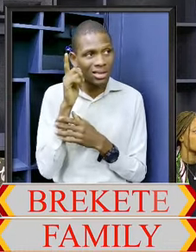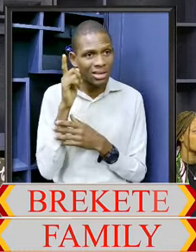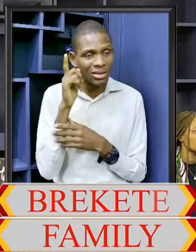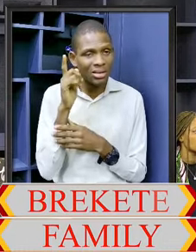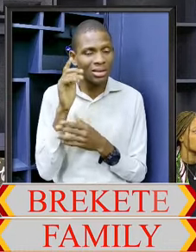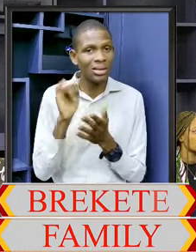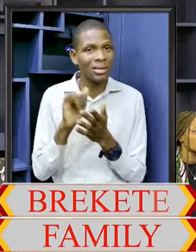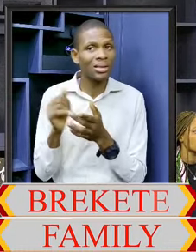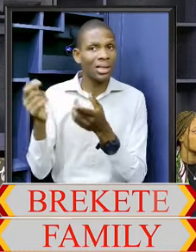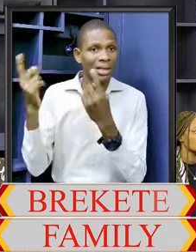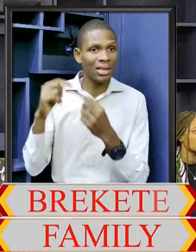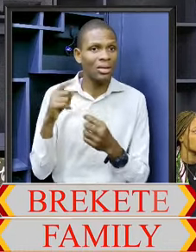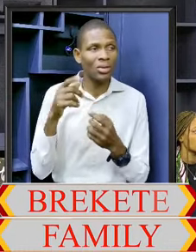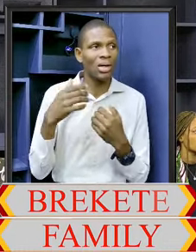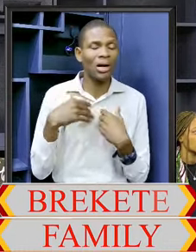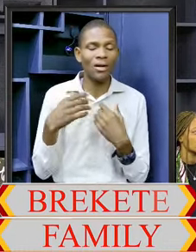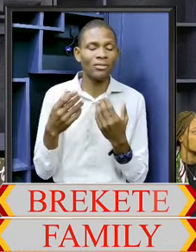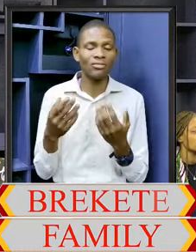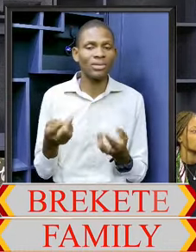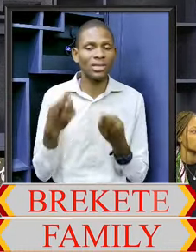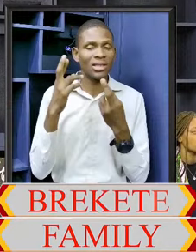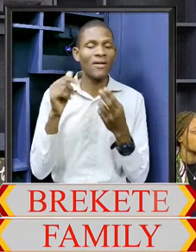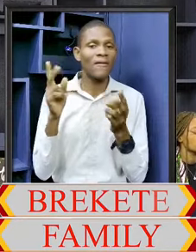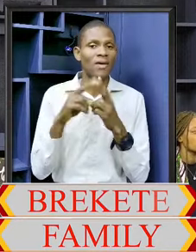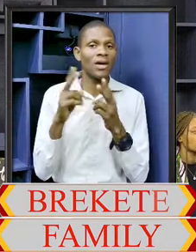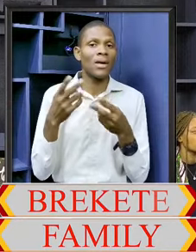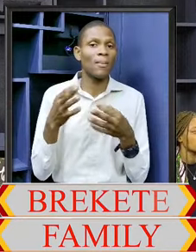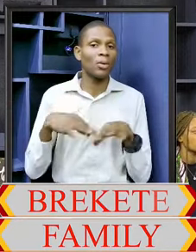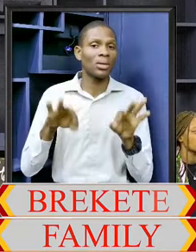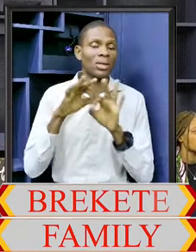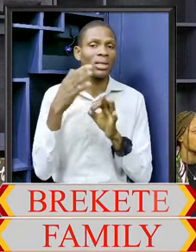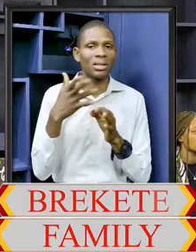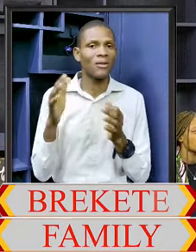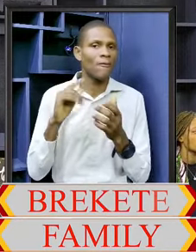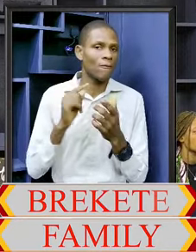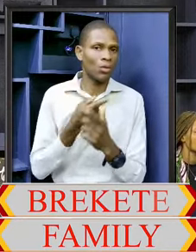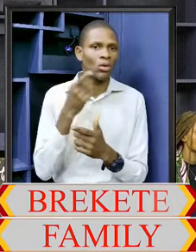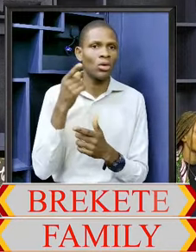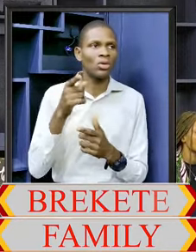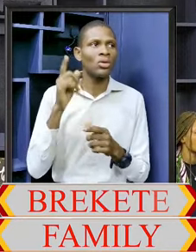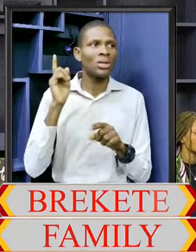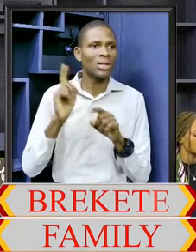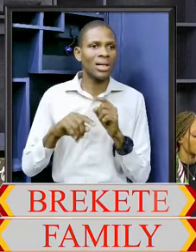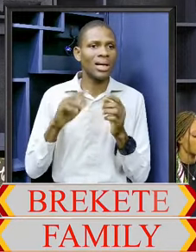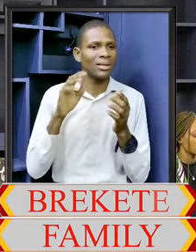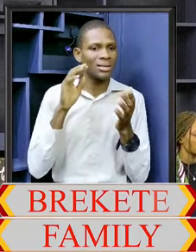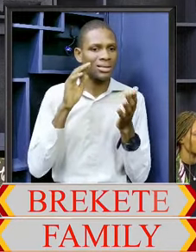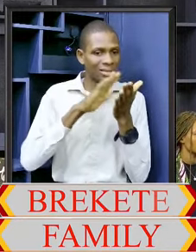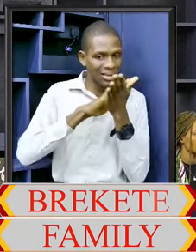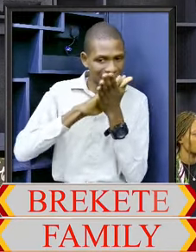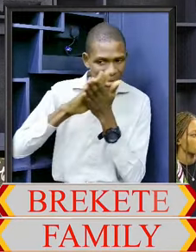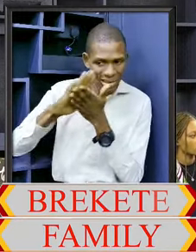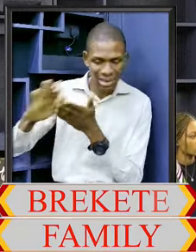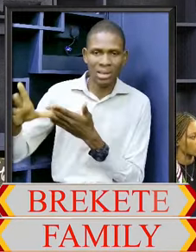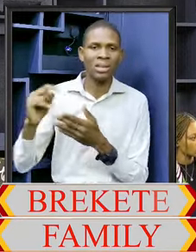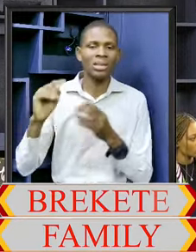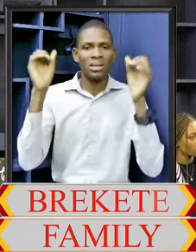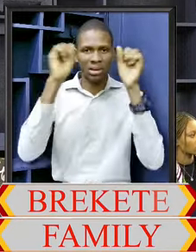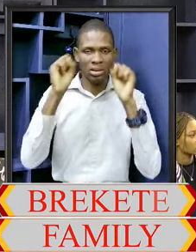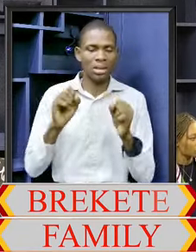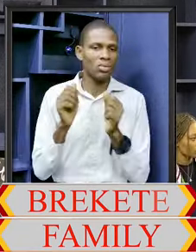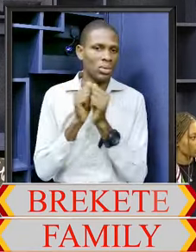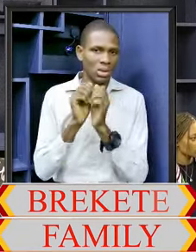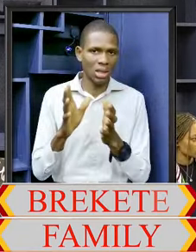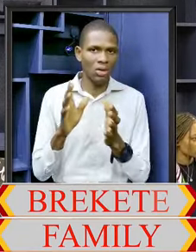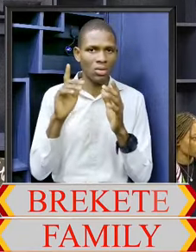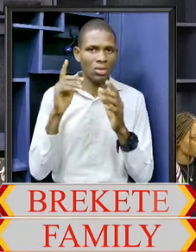care, you don't raise very important things. First, be say you can't sanitize the system without tax force.